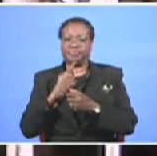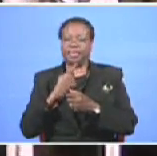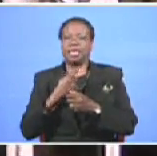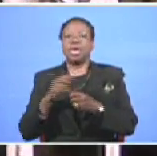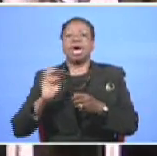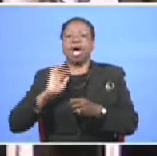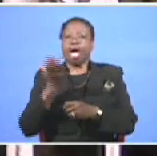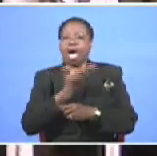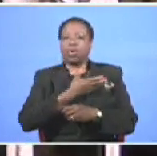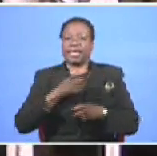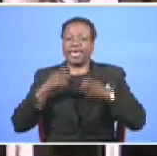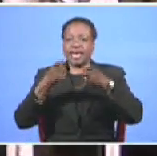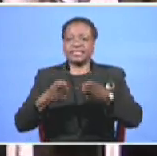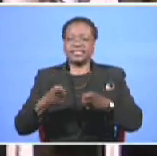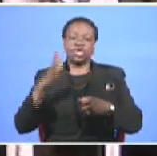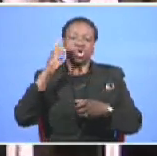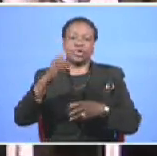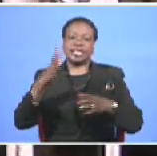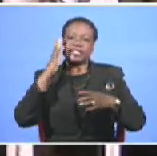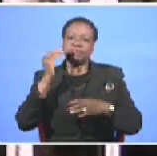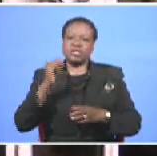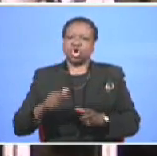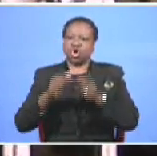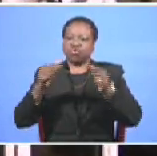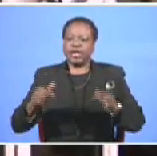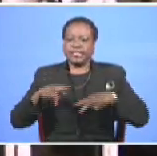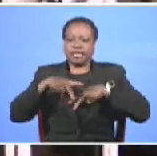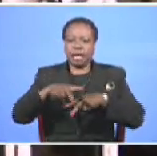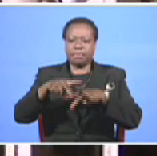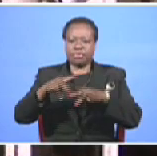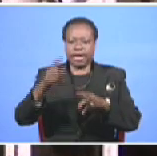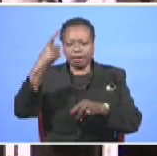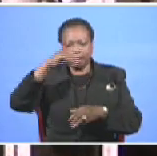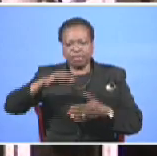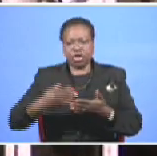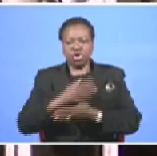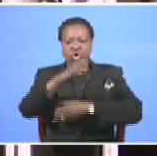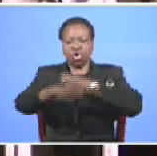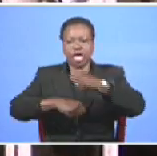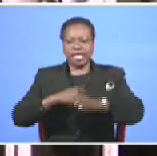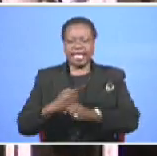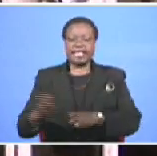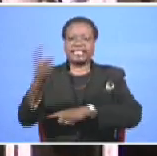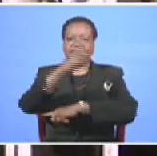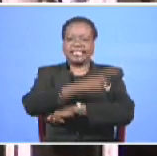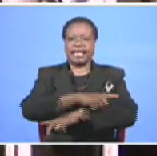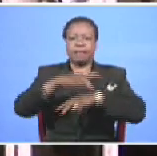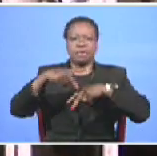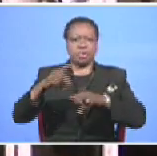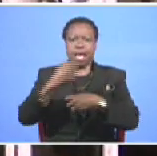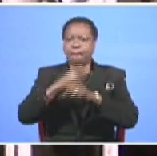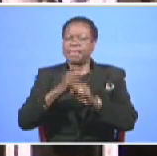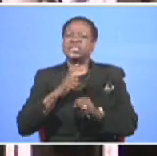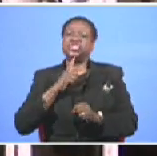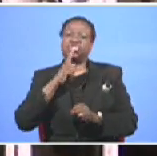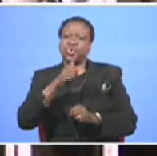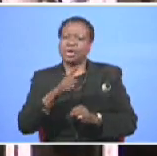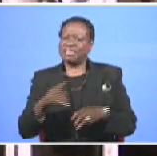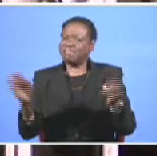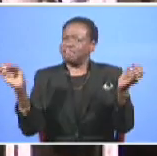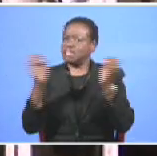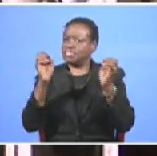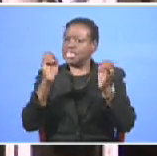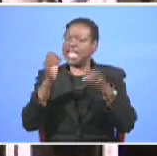our guests could experience a great parade for the New Year's Day parade, because we're going to make sure that none of these things hinder these